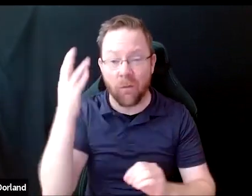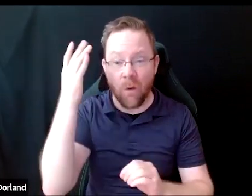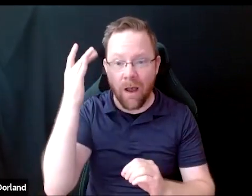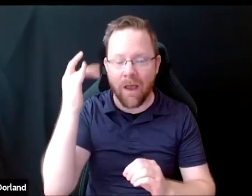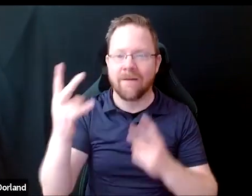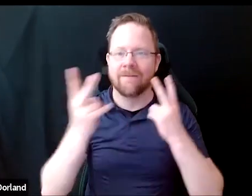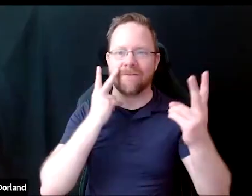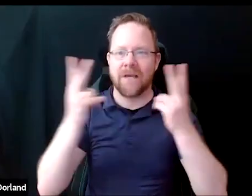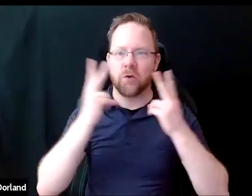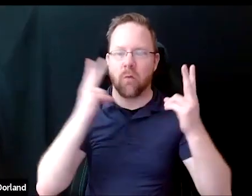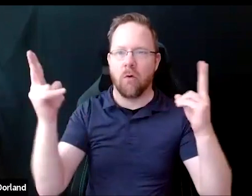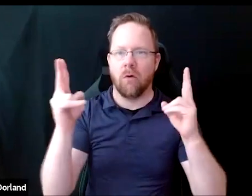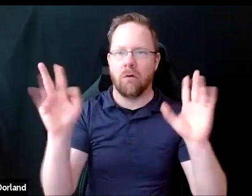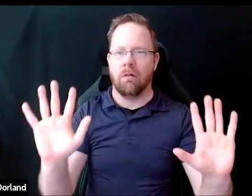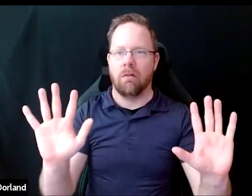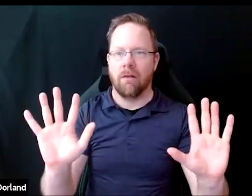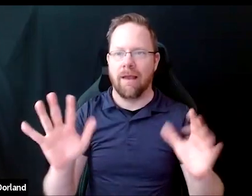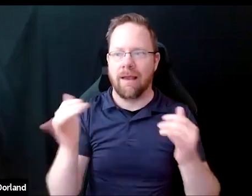of visual media in astronomy.